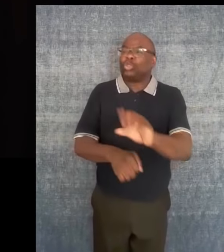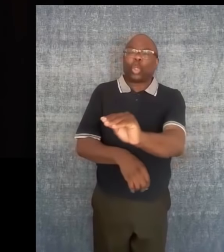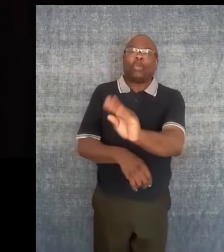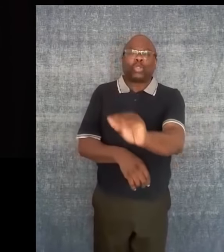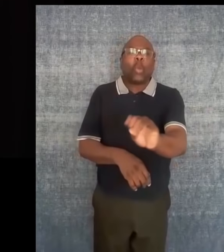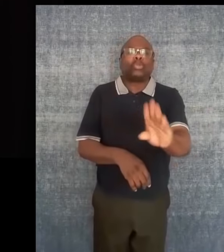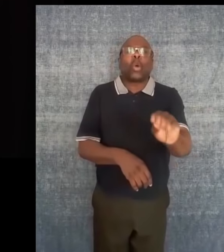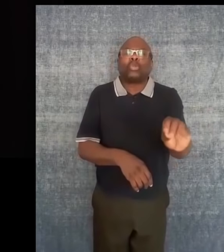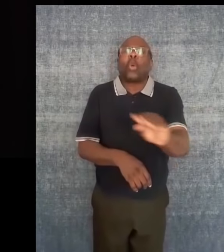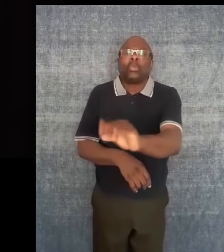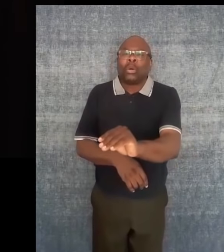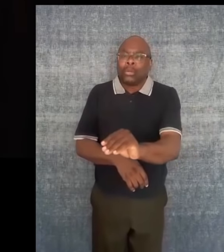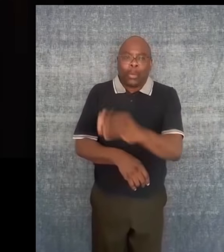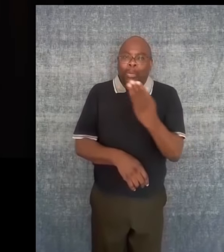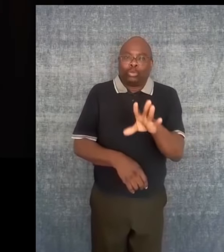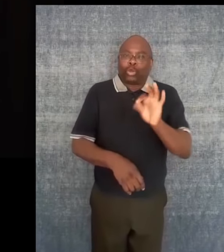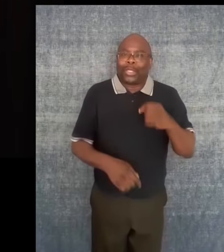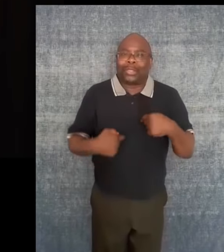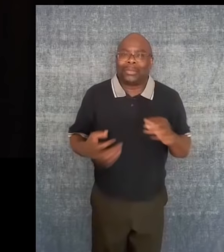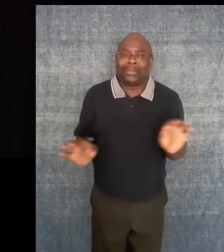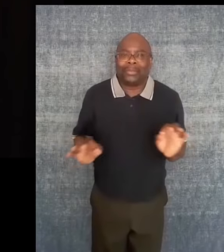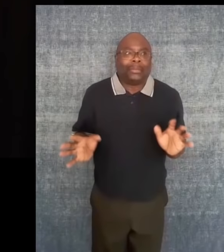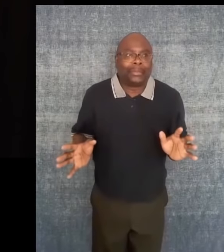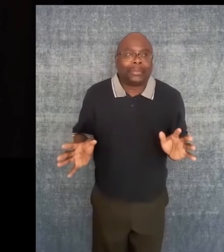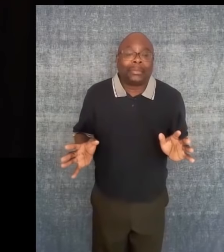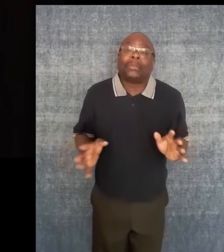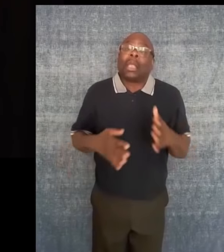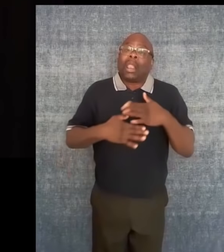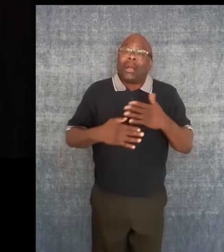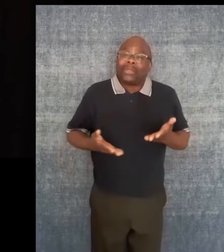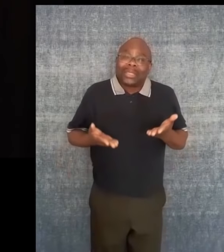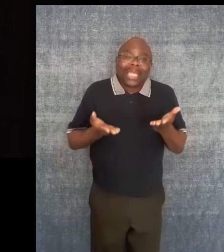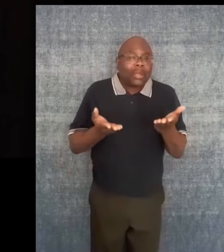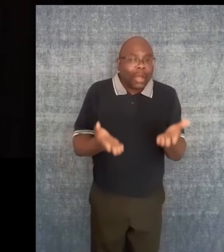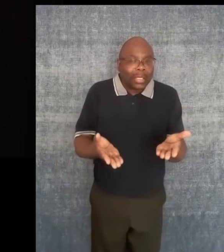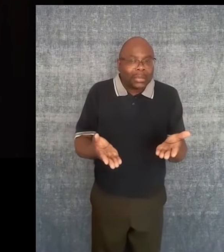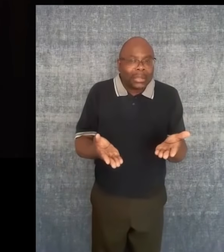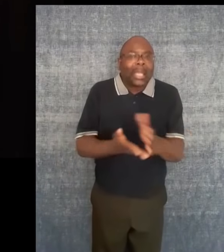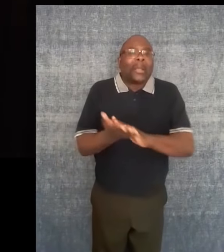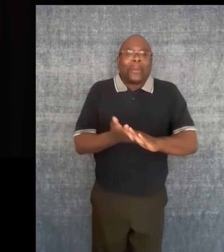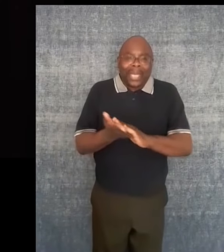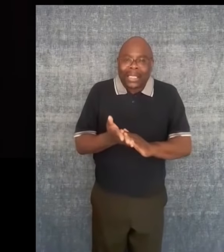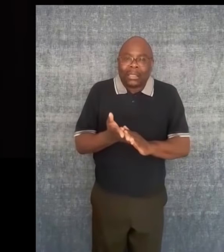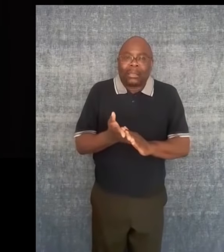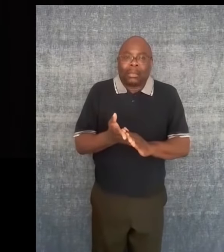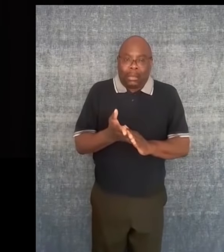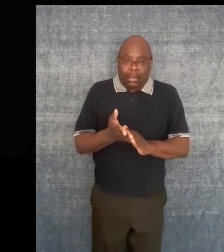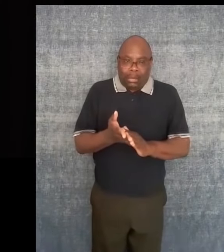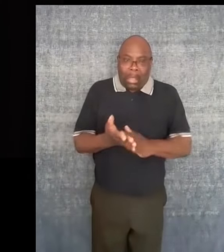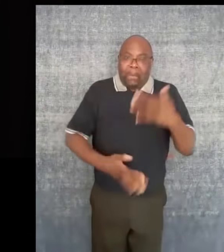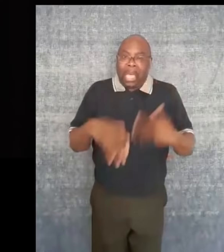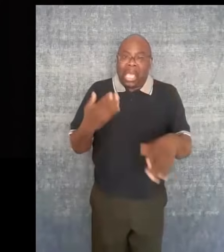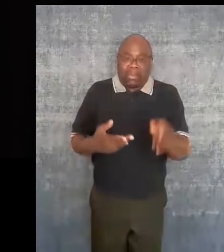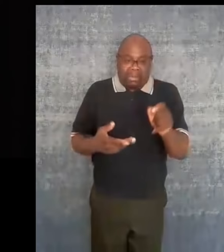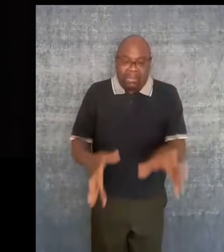I stop the evil, you have to stop as well. But sacrificial love takes the pain onto